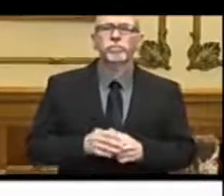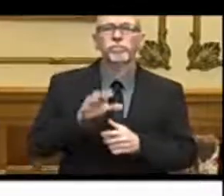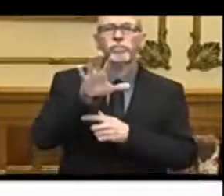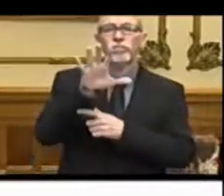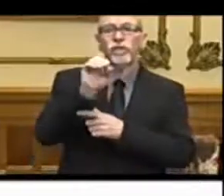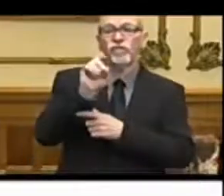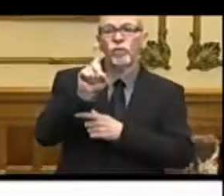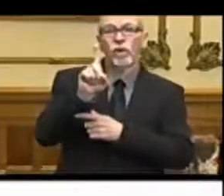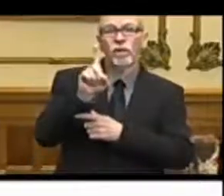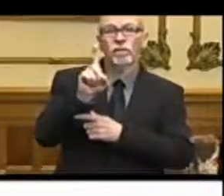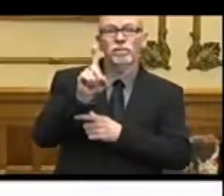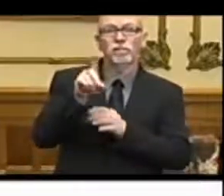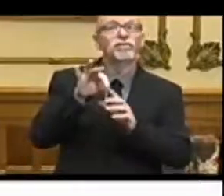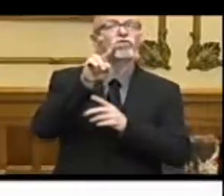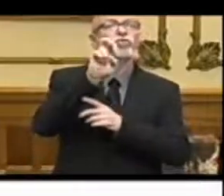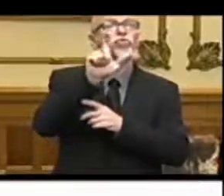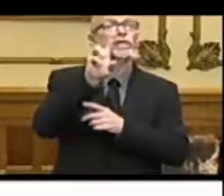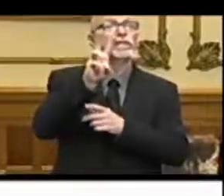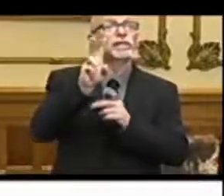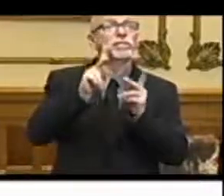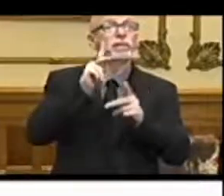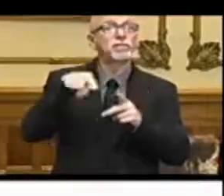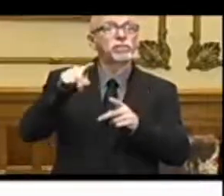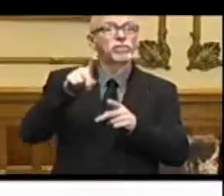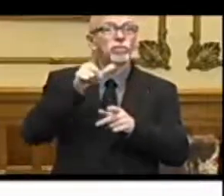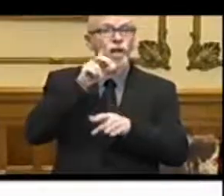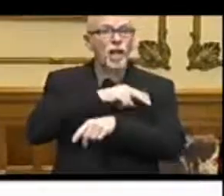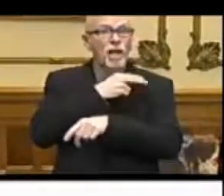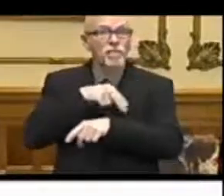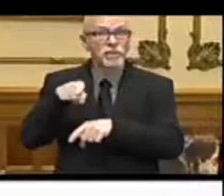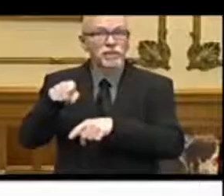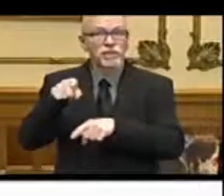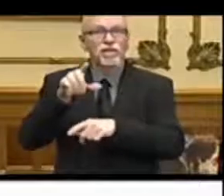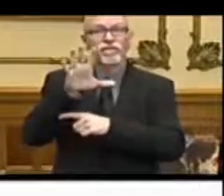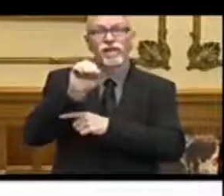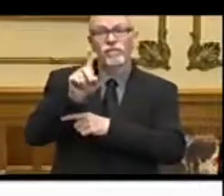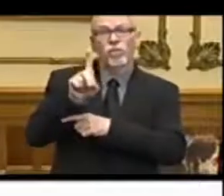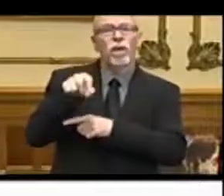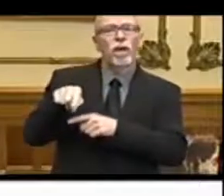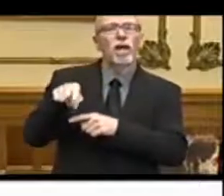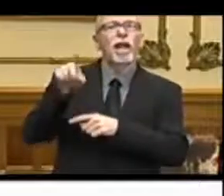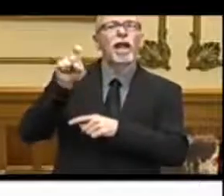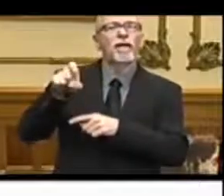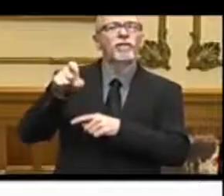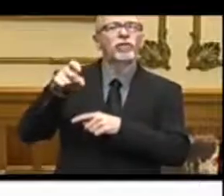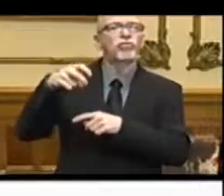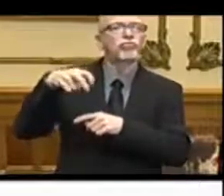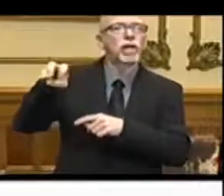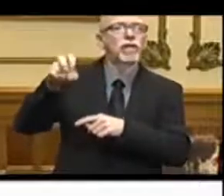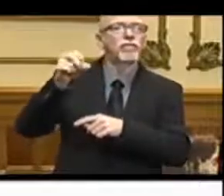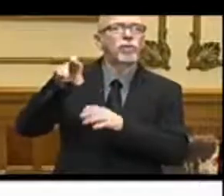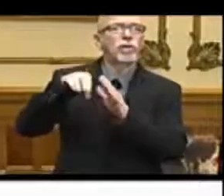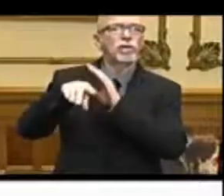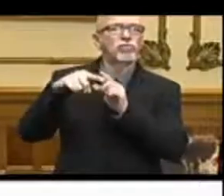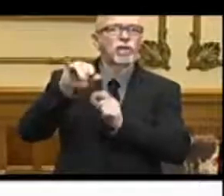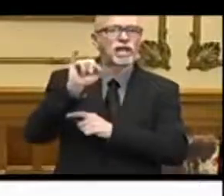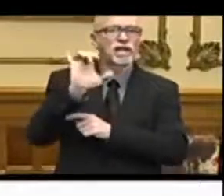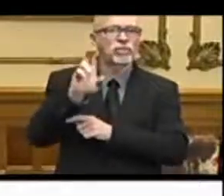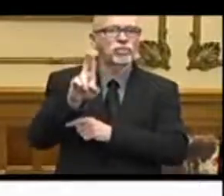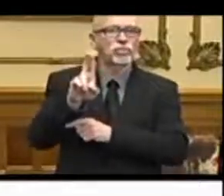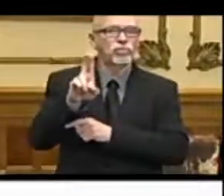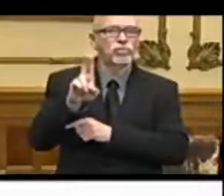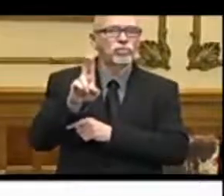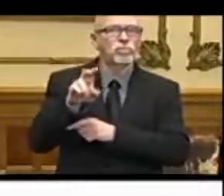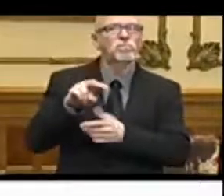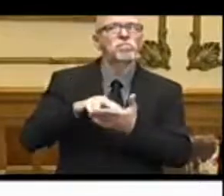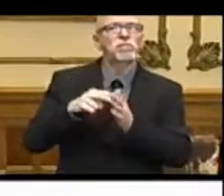501 of our 2,026 individuals that were hospitalized ended up being transferred or admitted to the intensive care unit for a